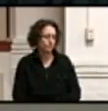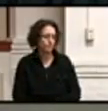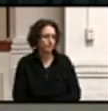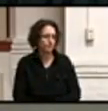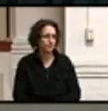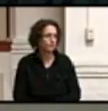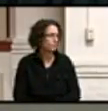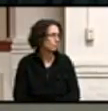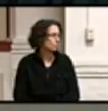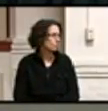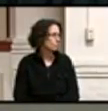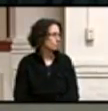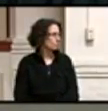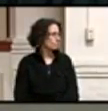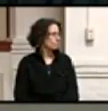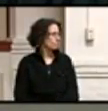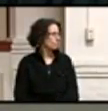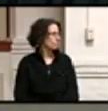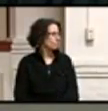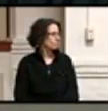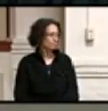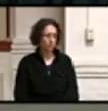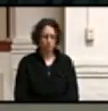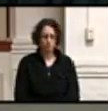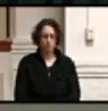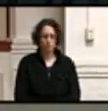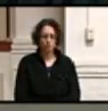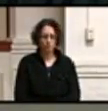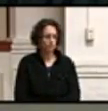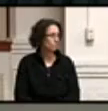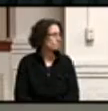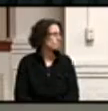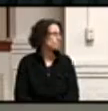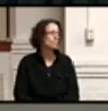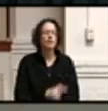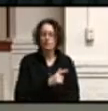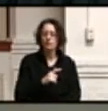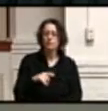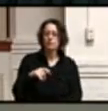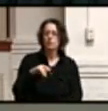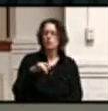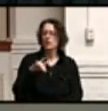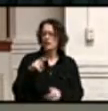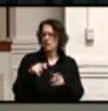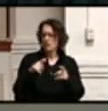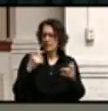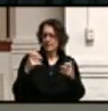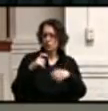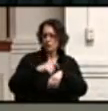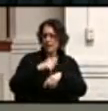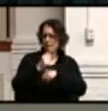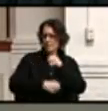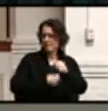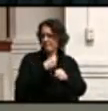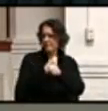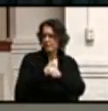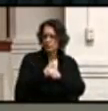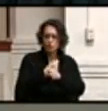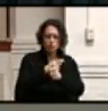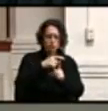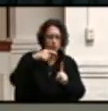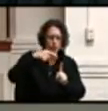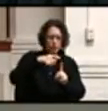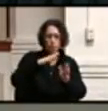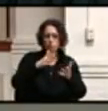Is there a season when retirements happen or contracts are with